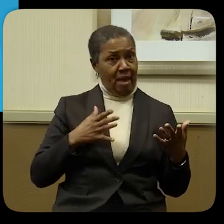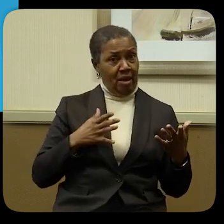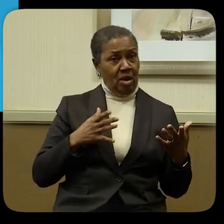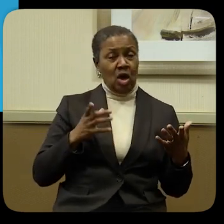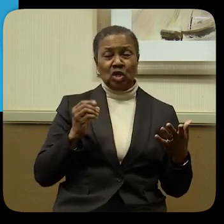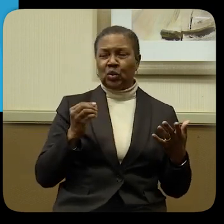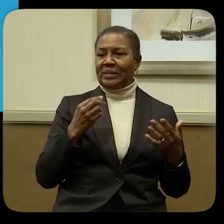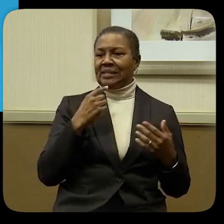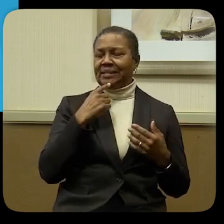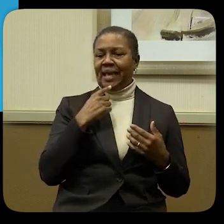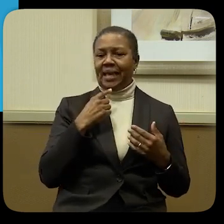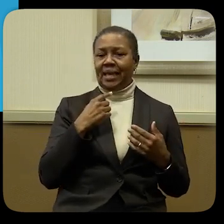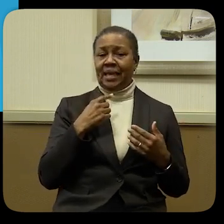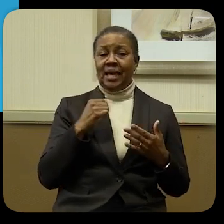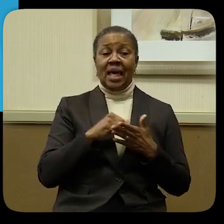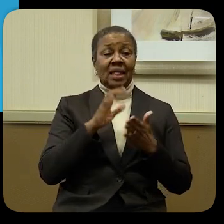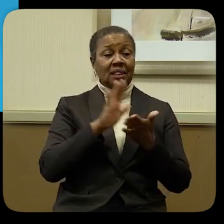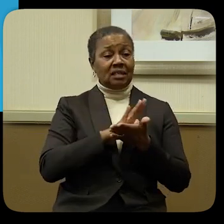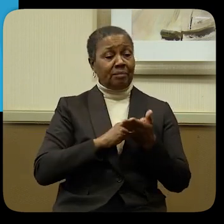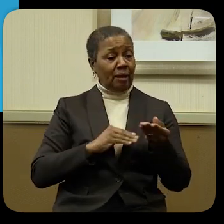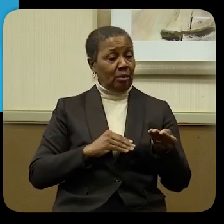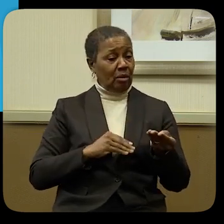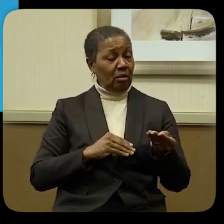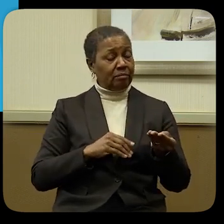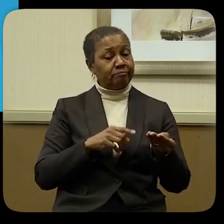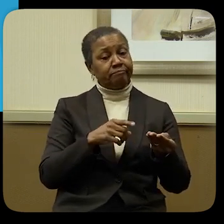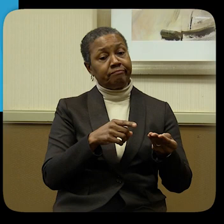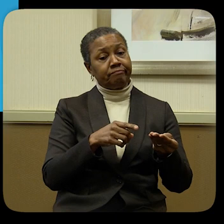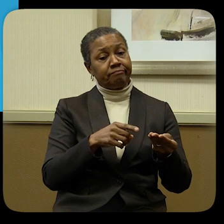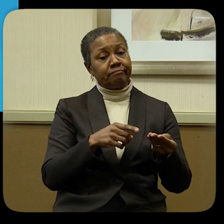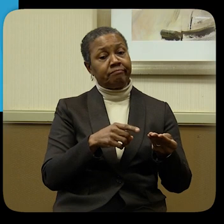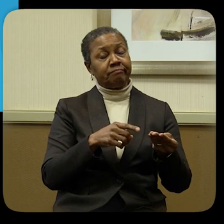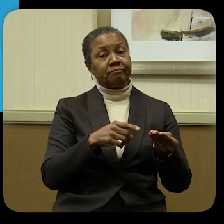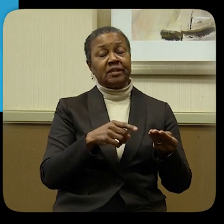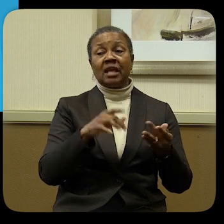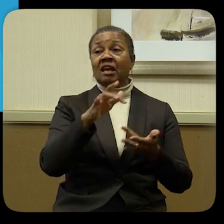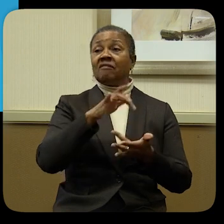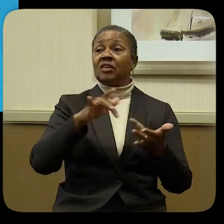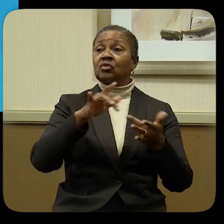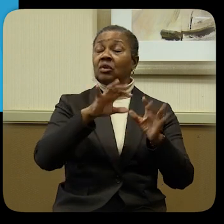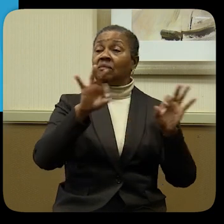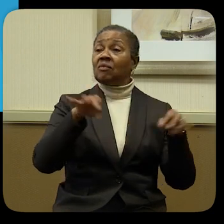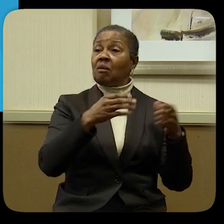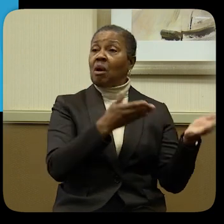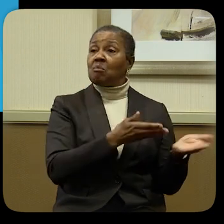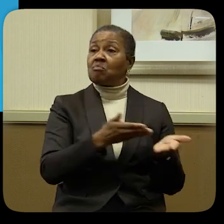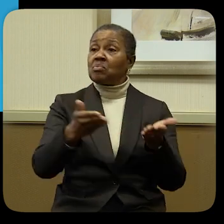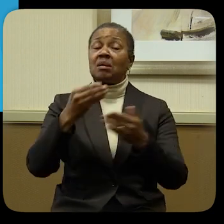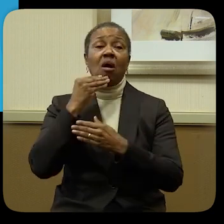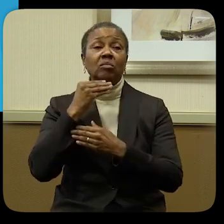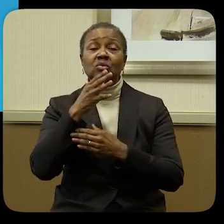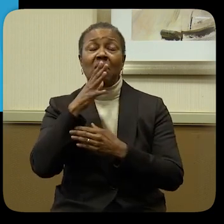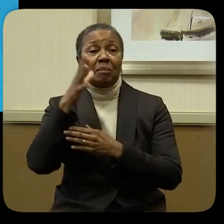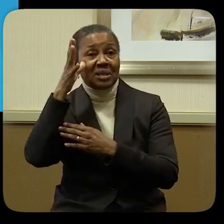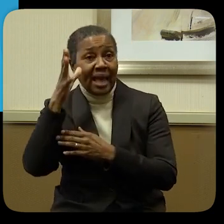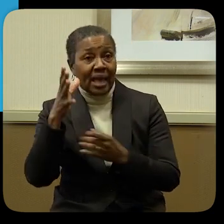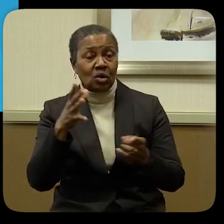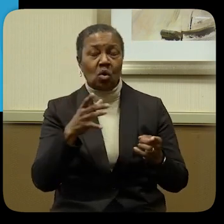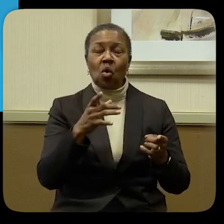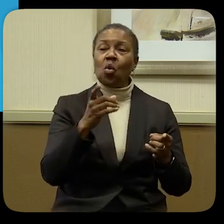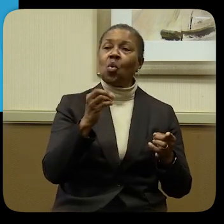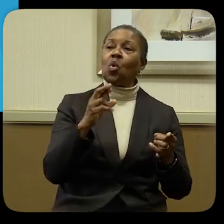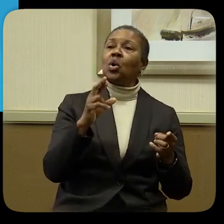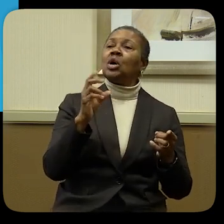we say, take this field trip form home to your mom and dad, or do we say, take this home to